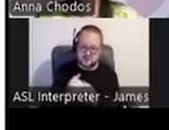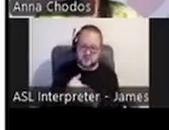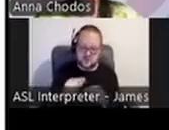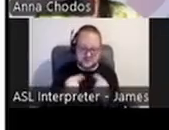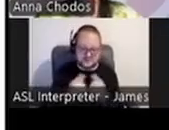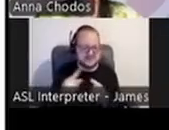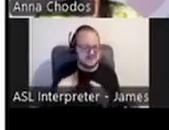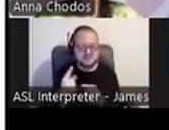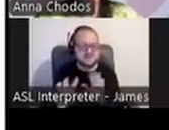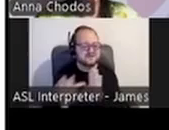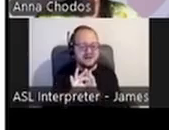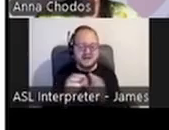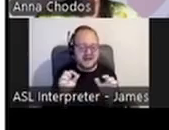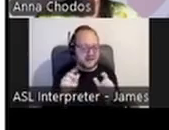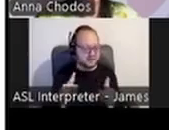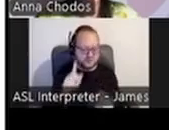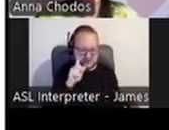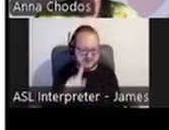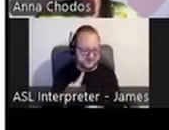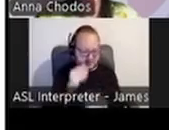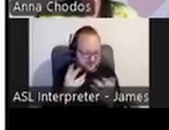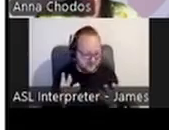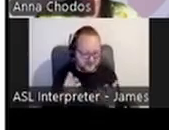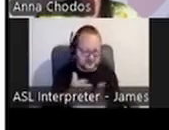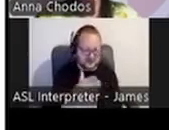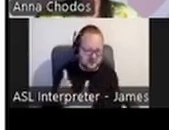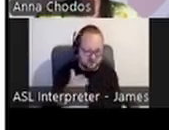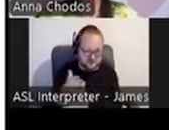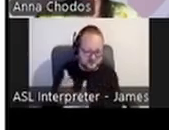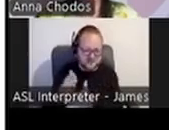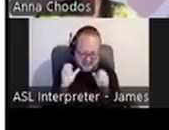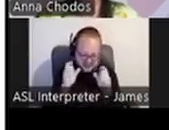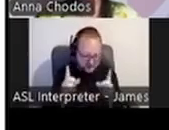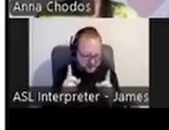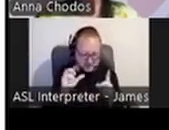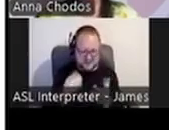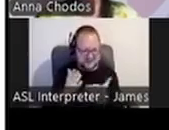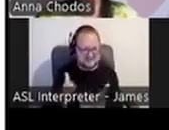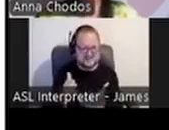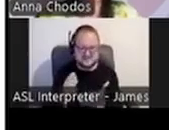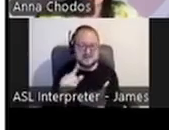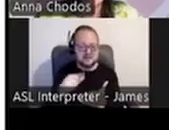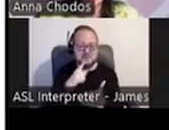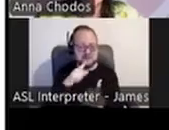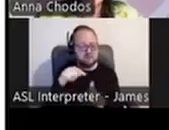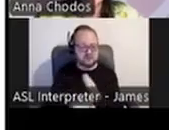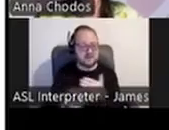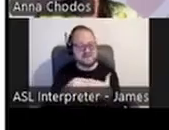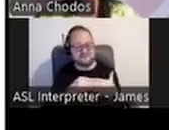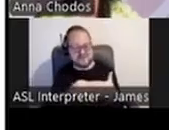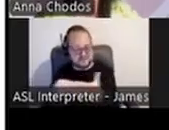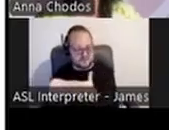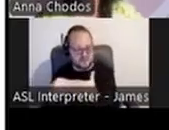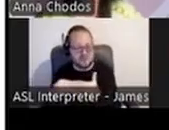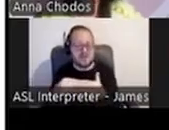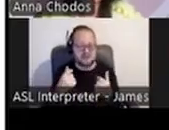for information sharing and education that exist and just being super duper flexible and folding into that. So if you work somewhere